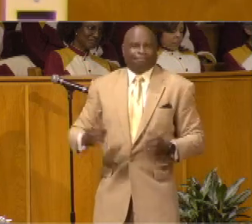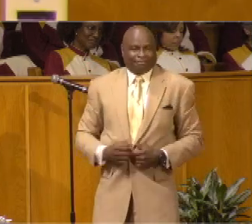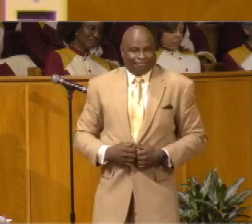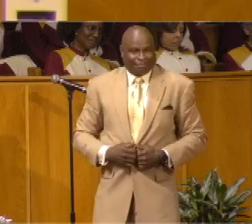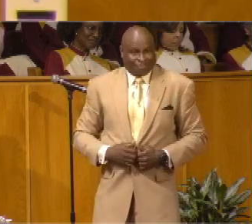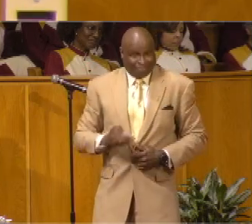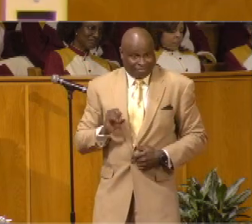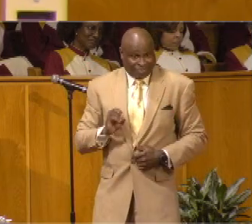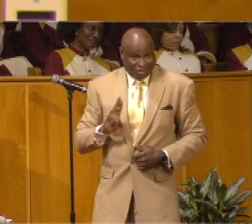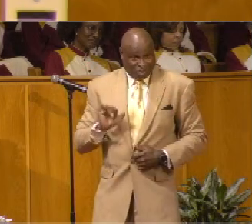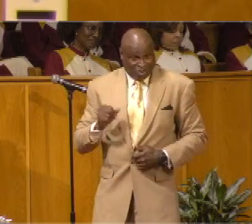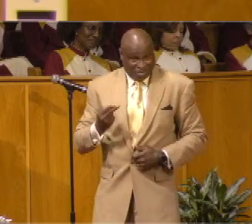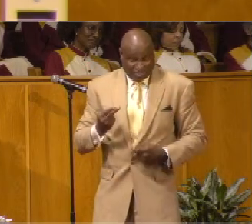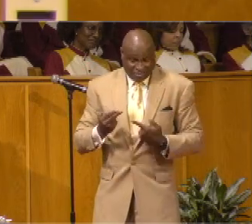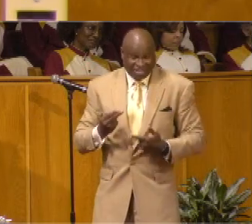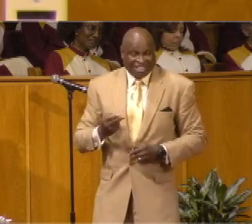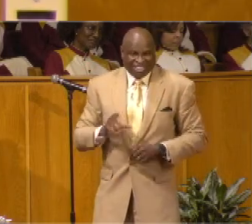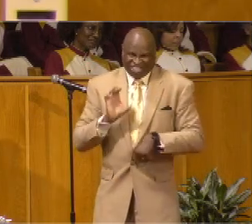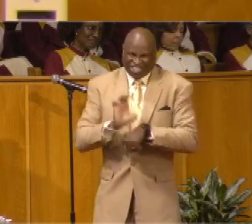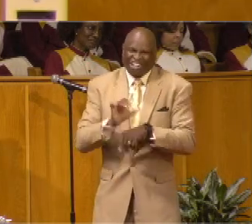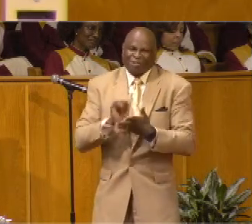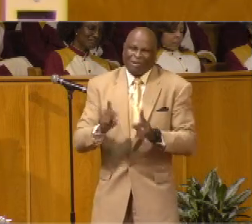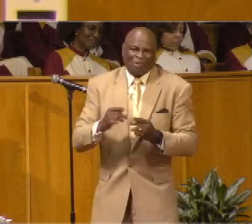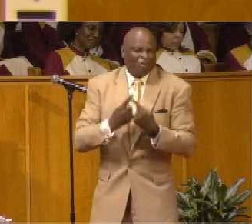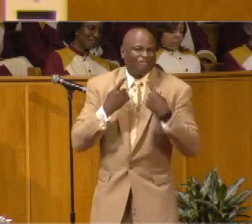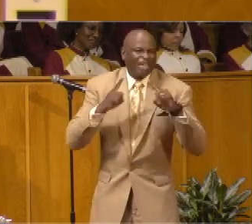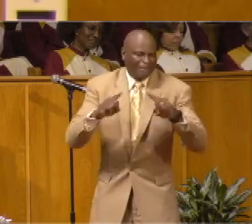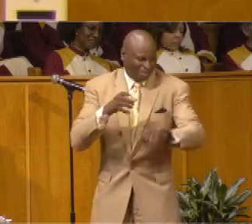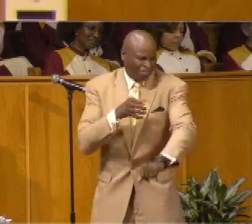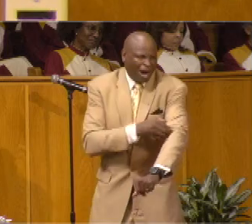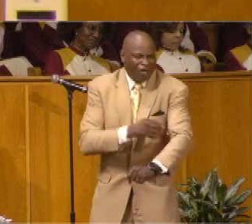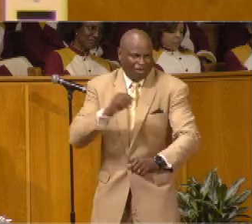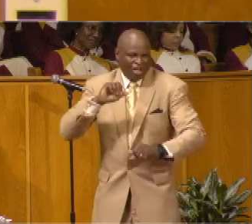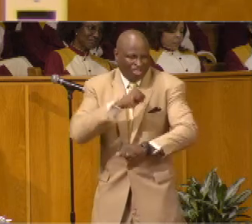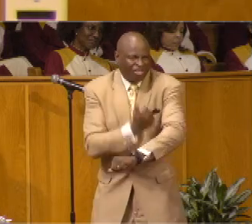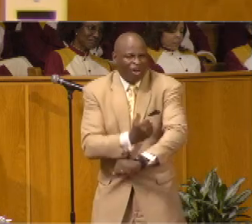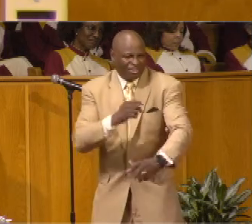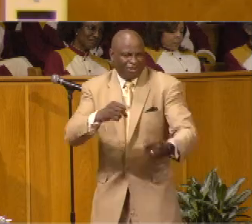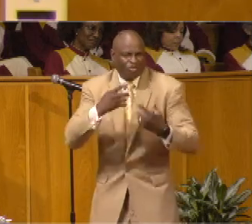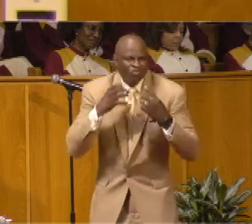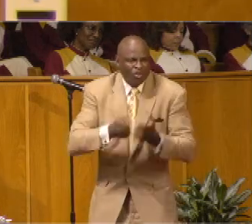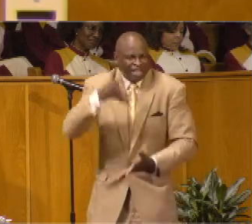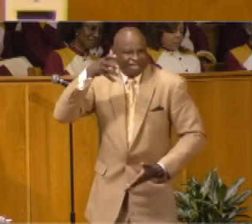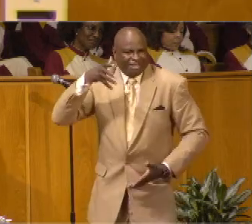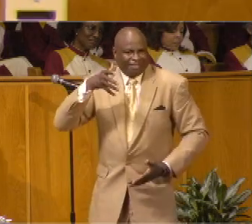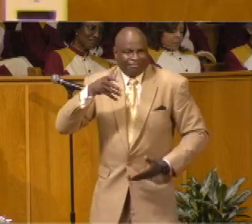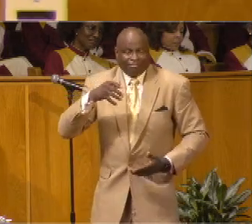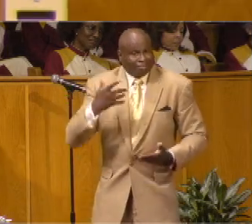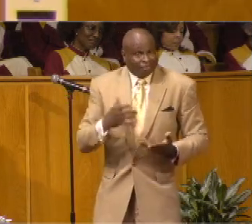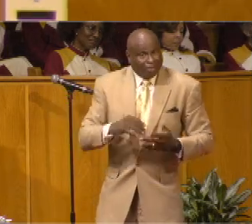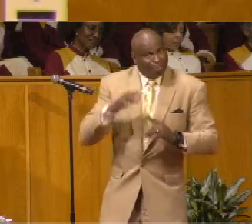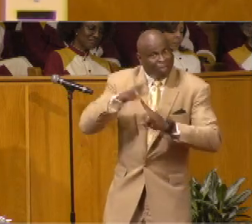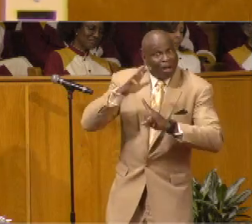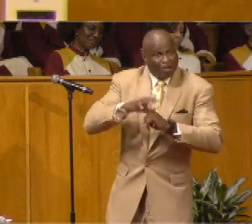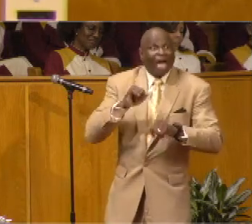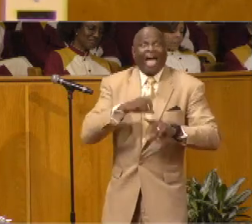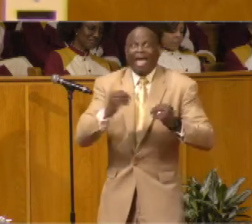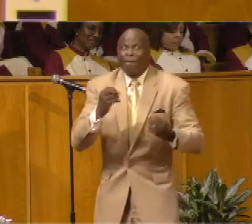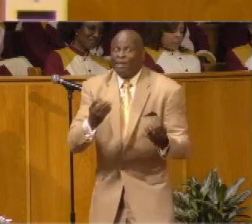Corinth was the church of the movers and shakers. Corinth was an affluent